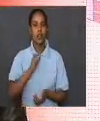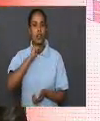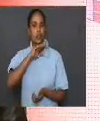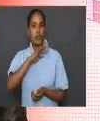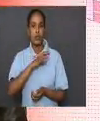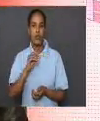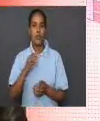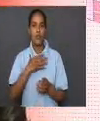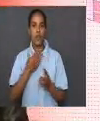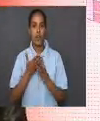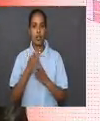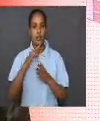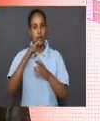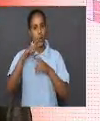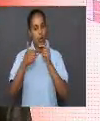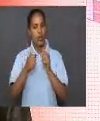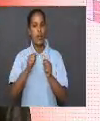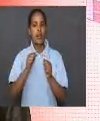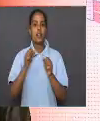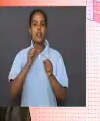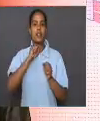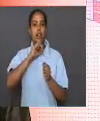Spoiled fats go rancid.